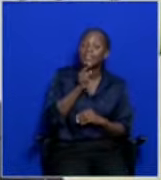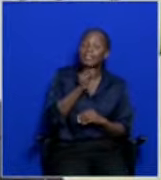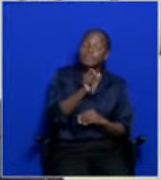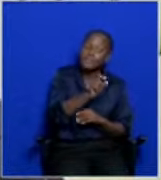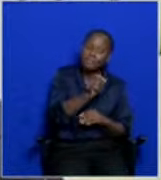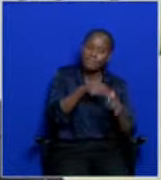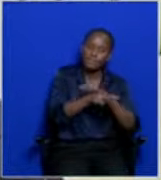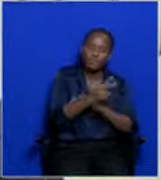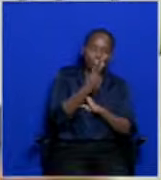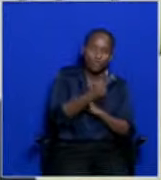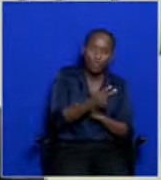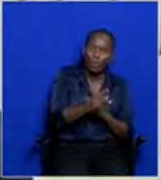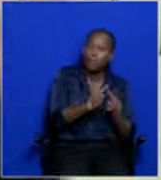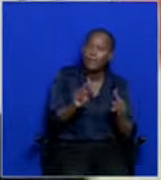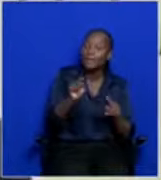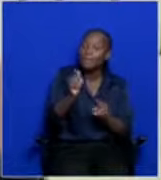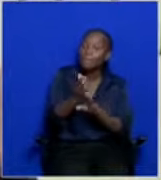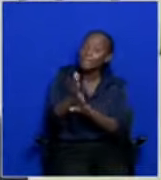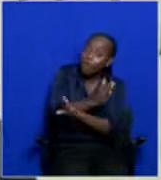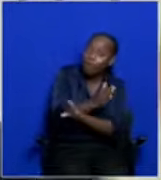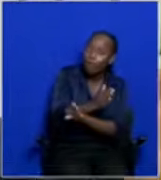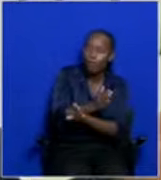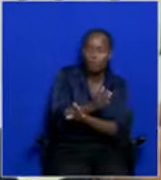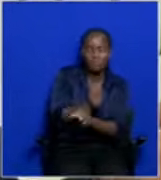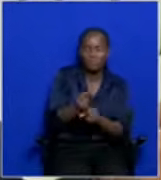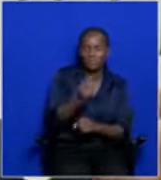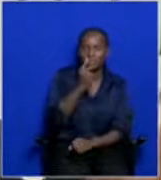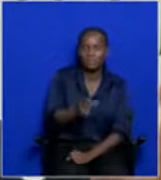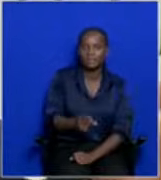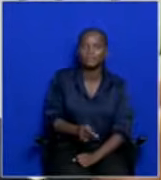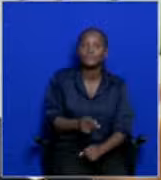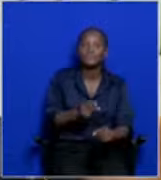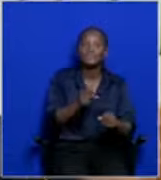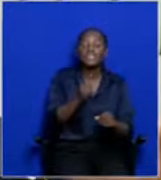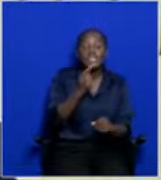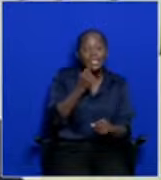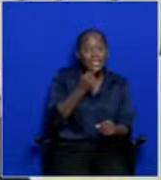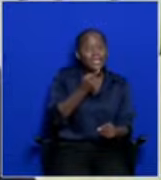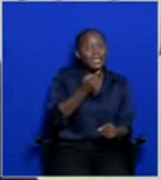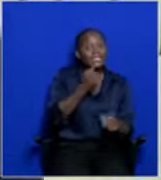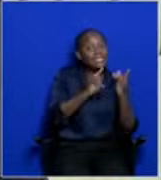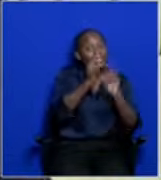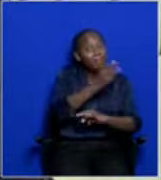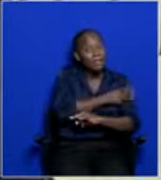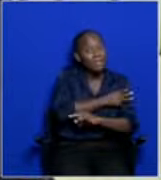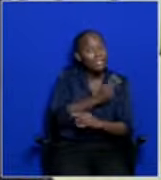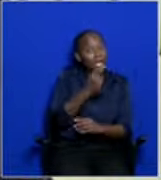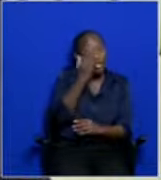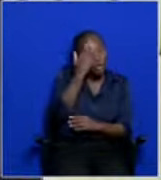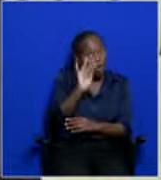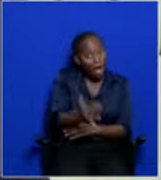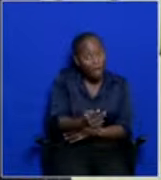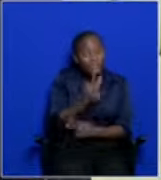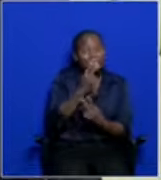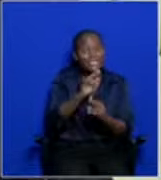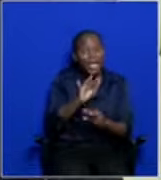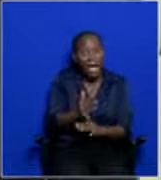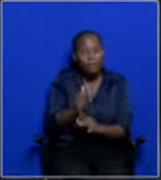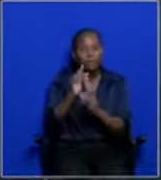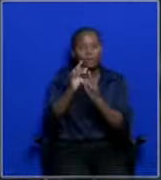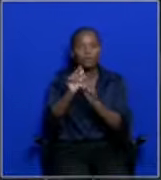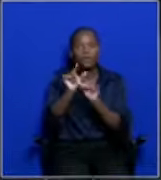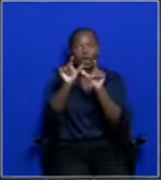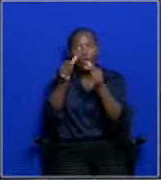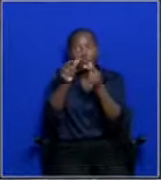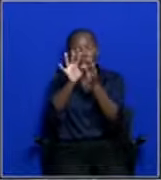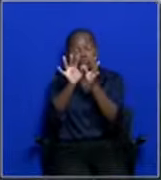commission. So personally, till today, I never met her or communicated with her. Thank